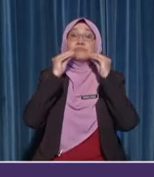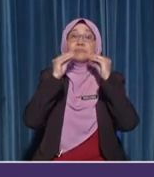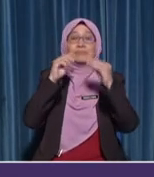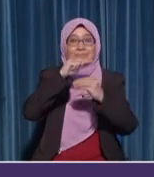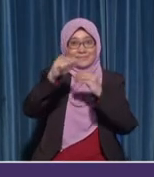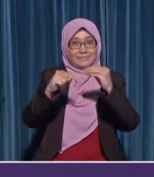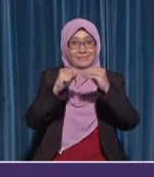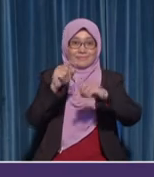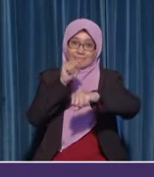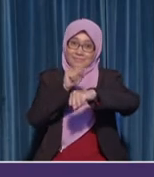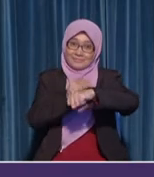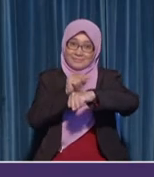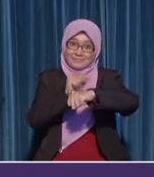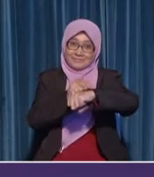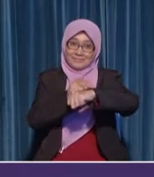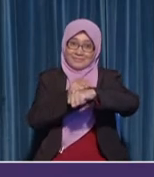time.